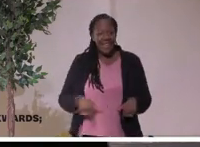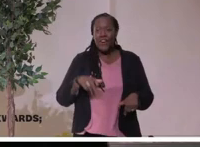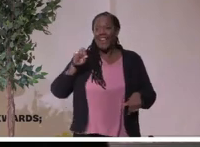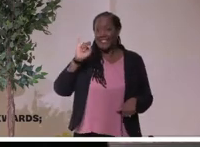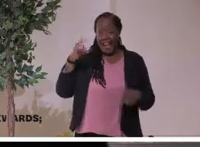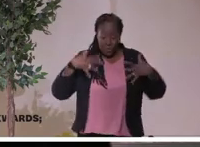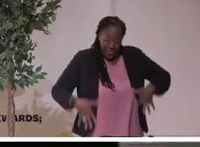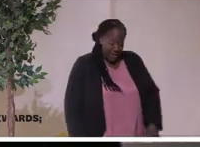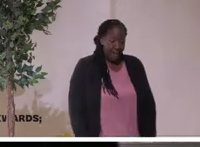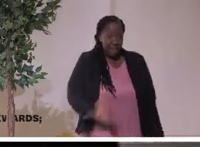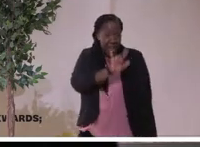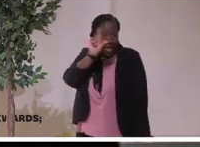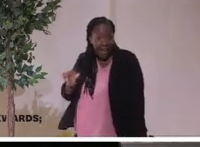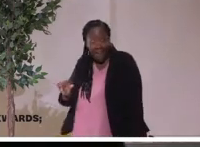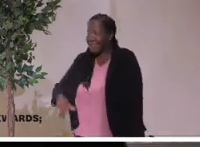y'all?